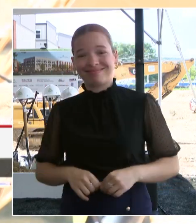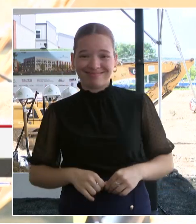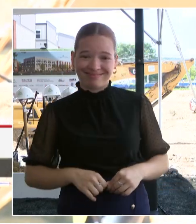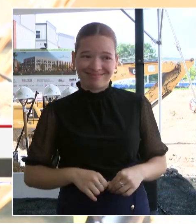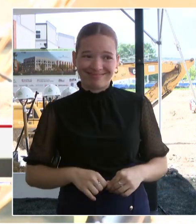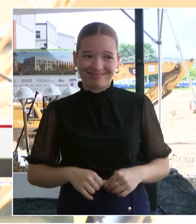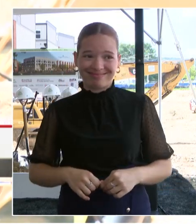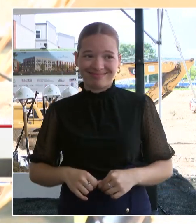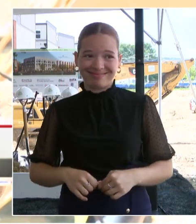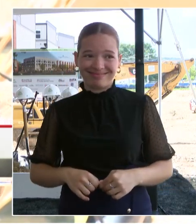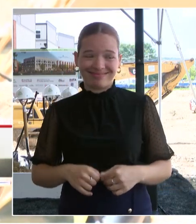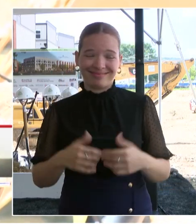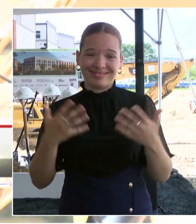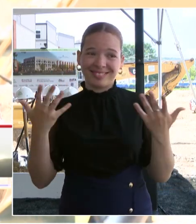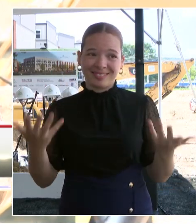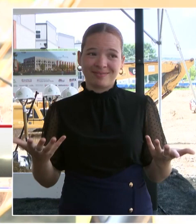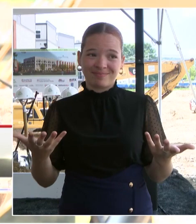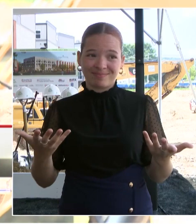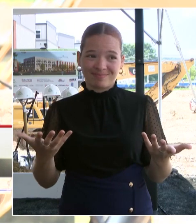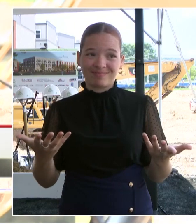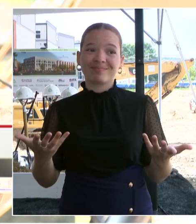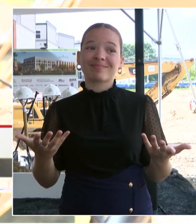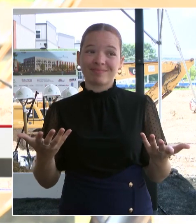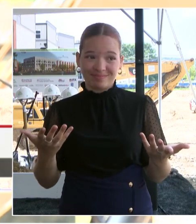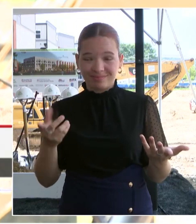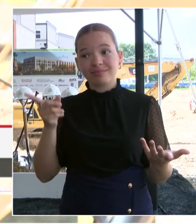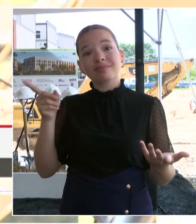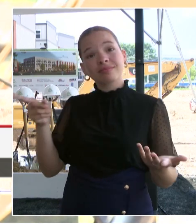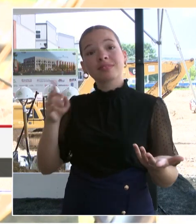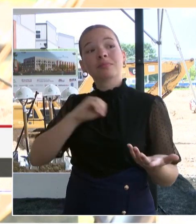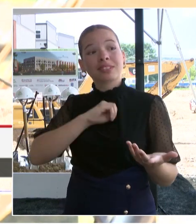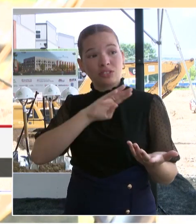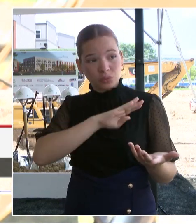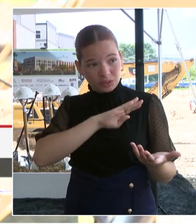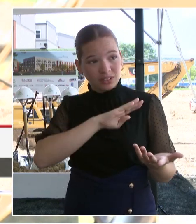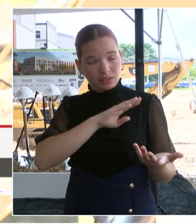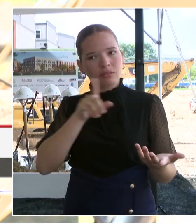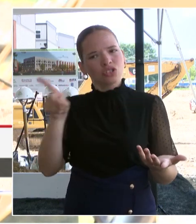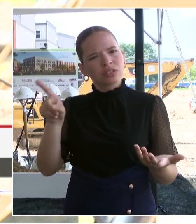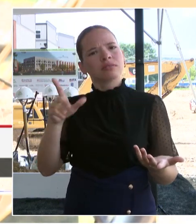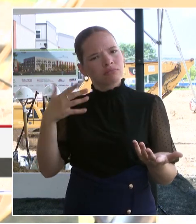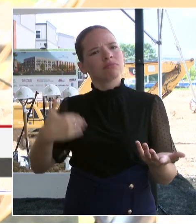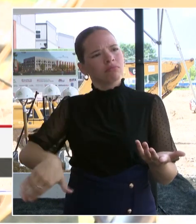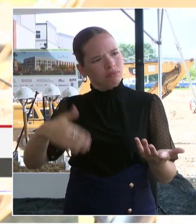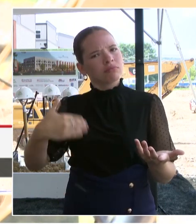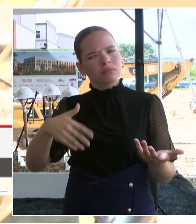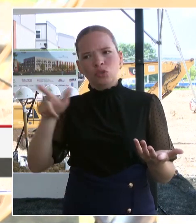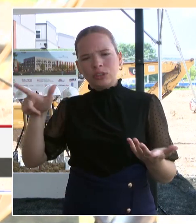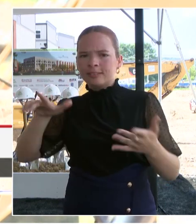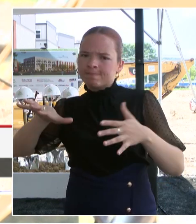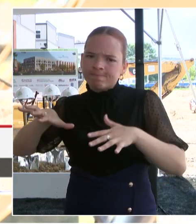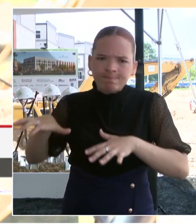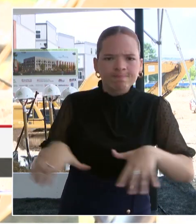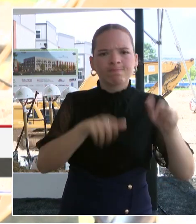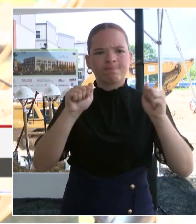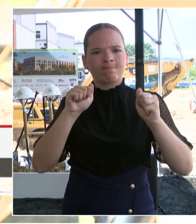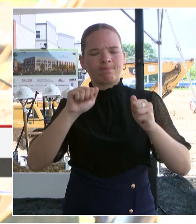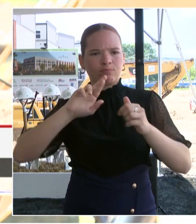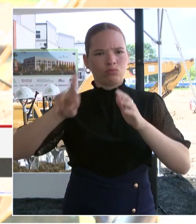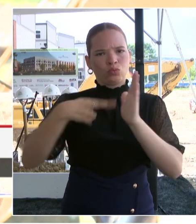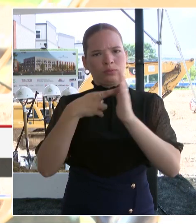Once Mayor Bowser was asked what she wants to be remembered for, and she